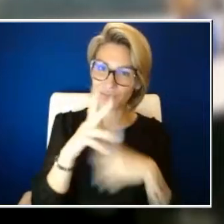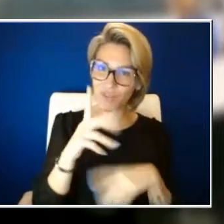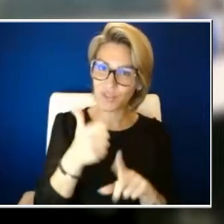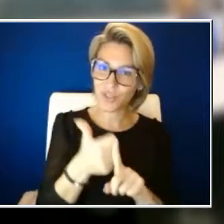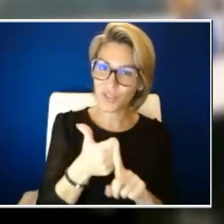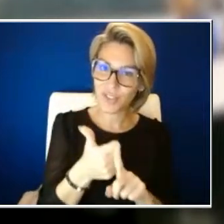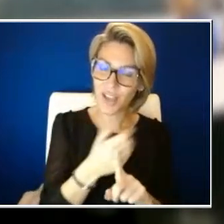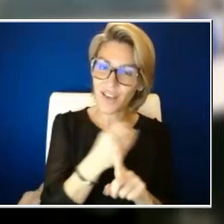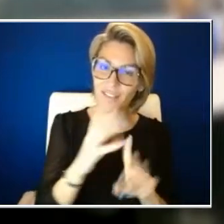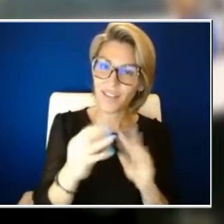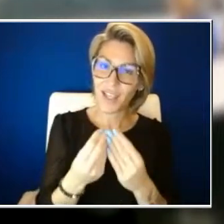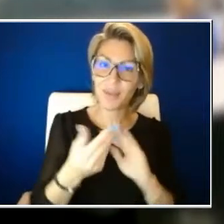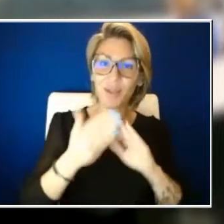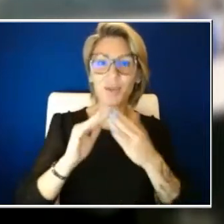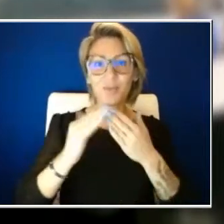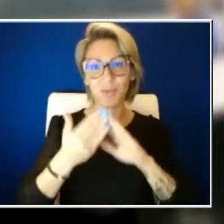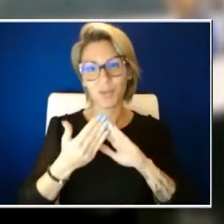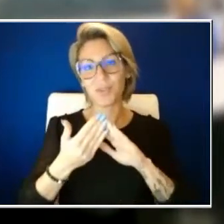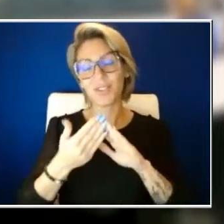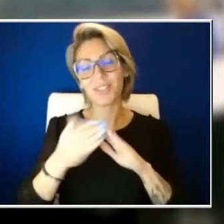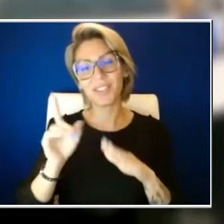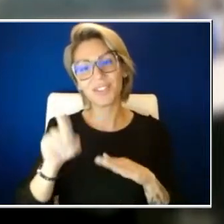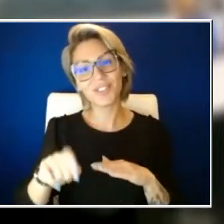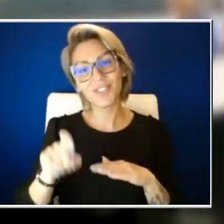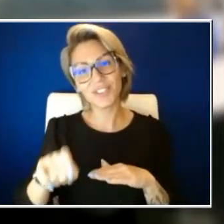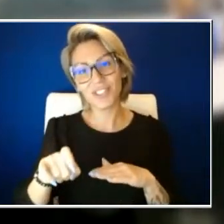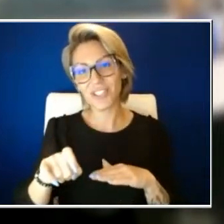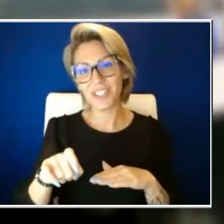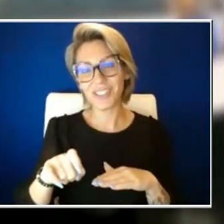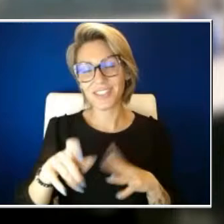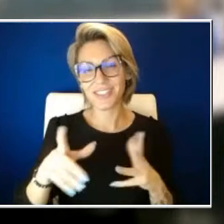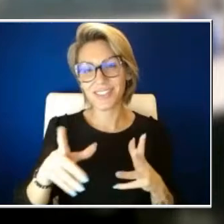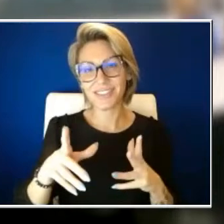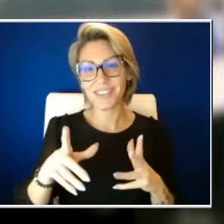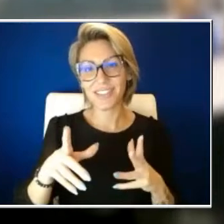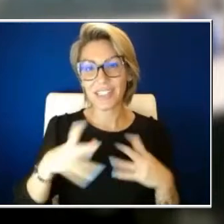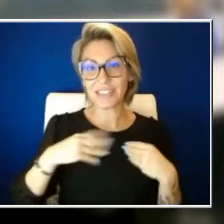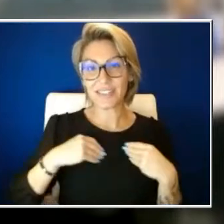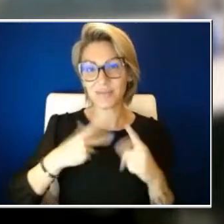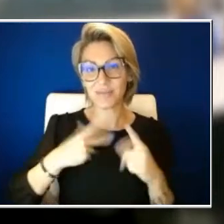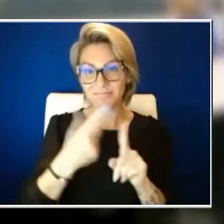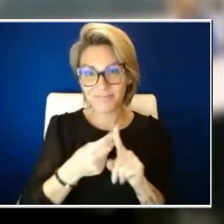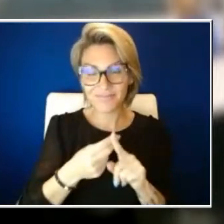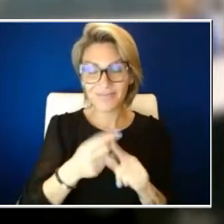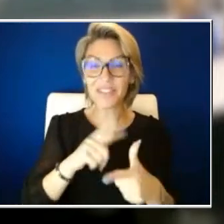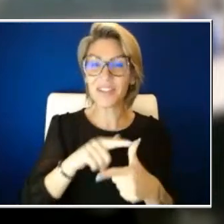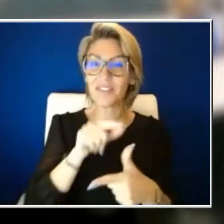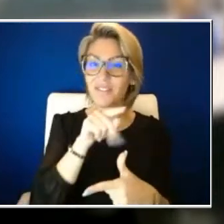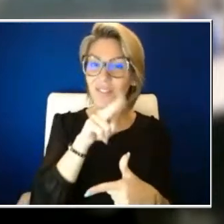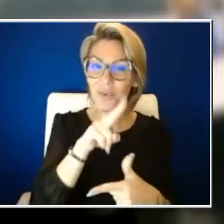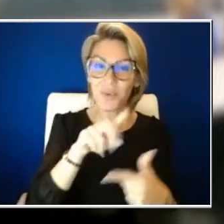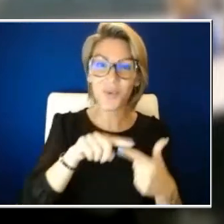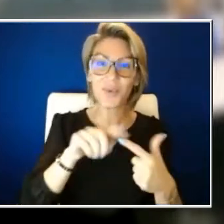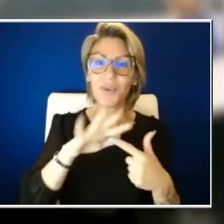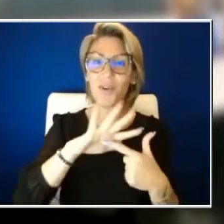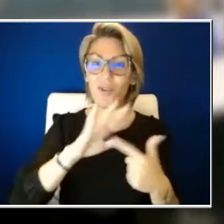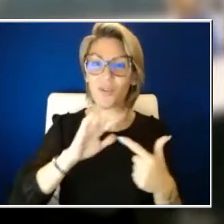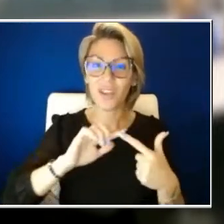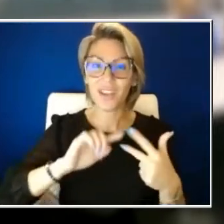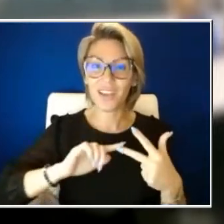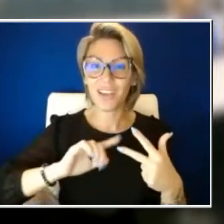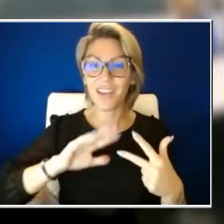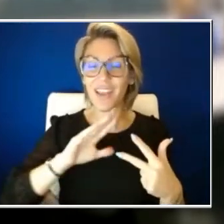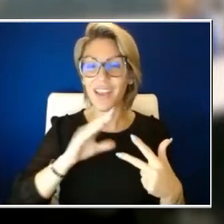and your community, I think you should take these vaccines: the COVID vaccine, the flu vaccine, RSV if applicable, and